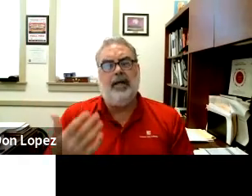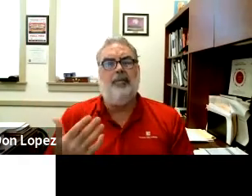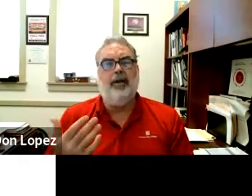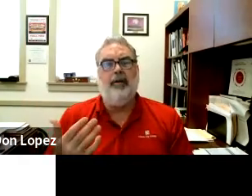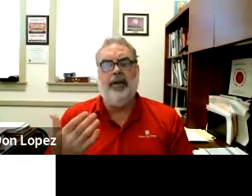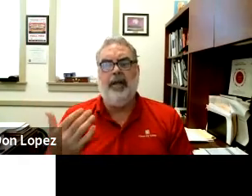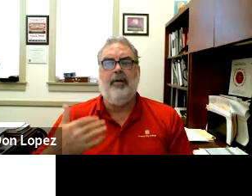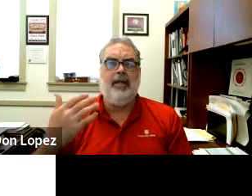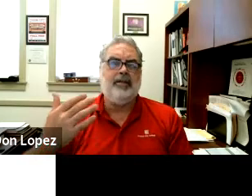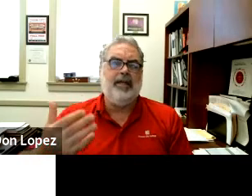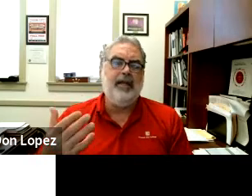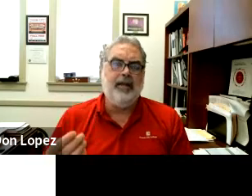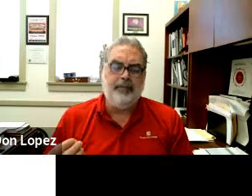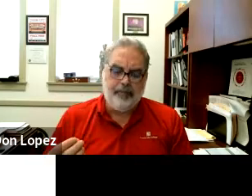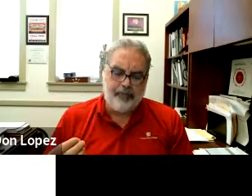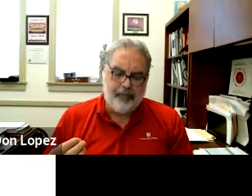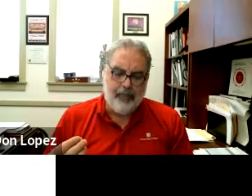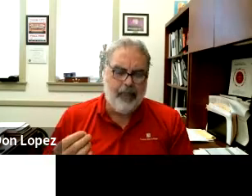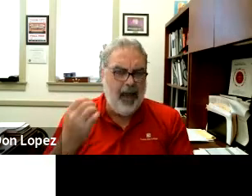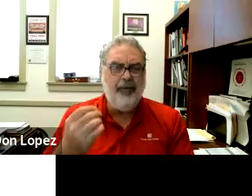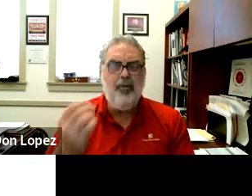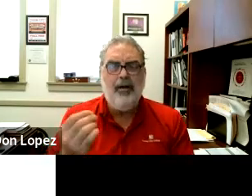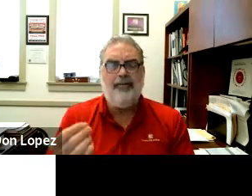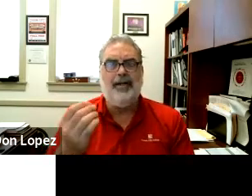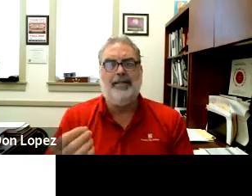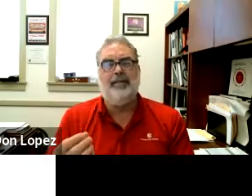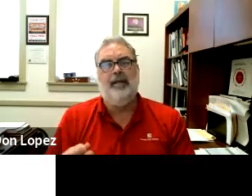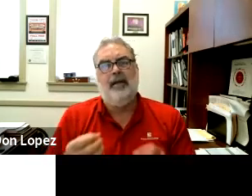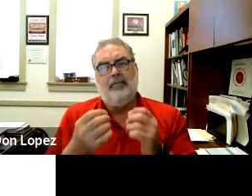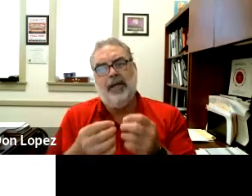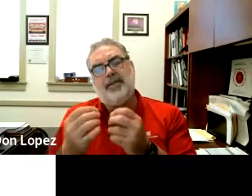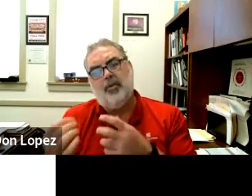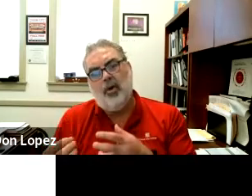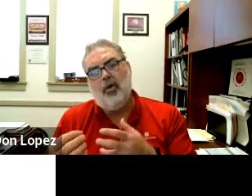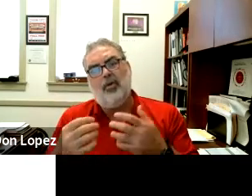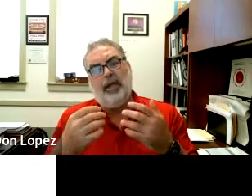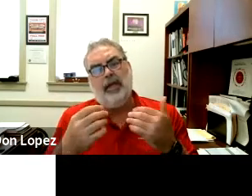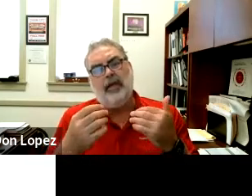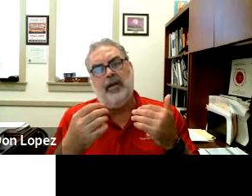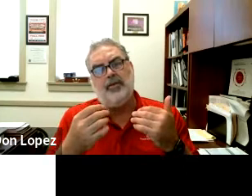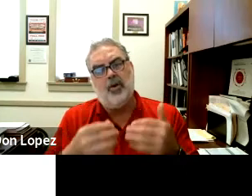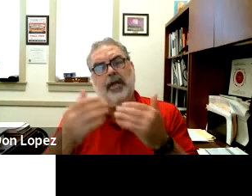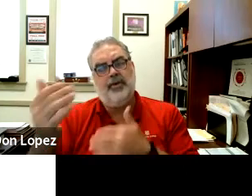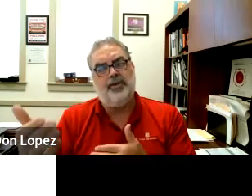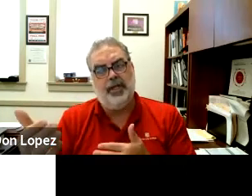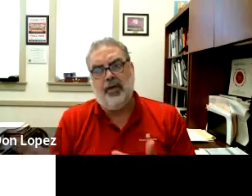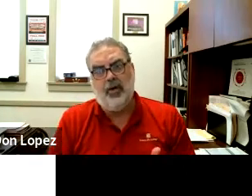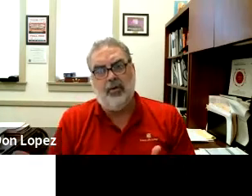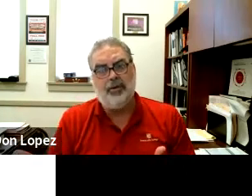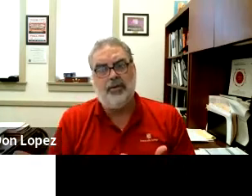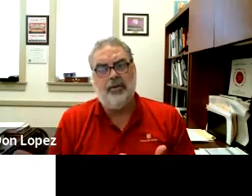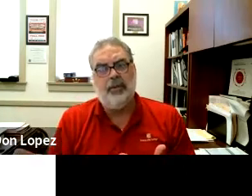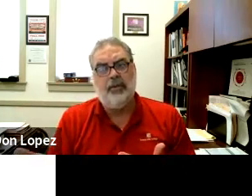is why I keep reiterating this idea that every one of us plays a role in trying to achieve